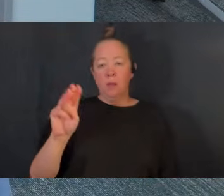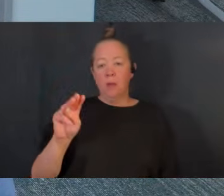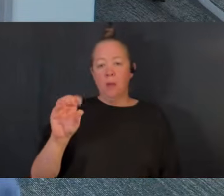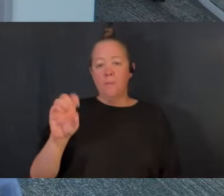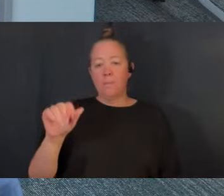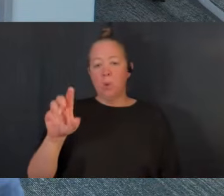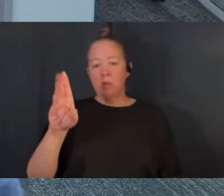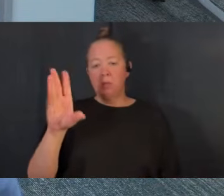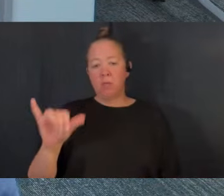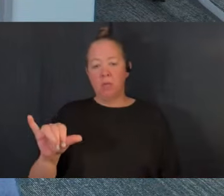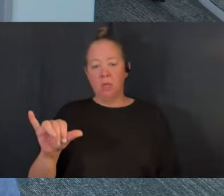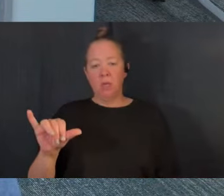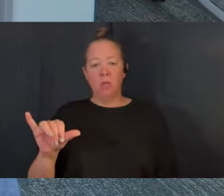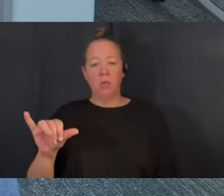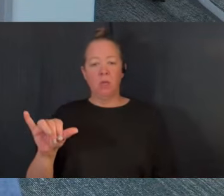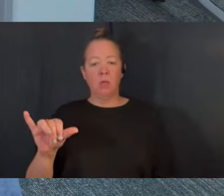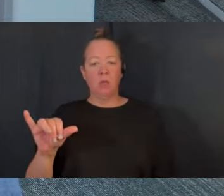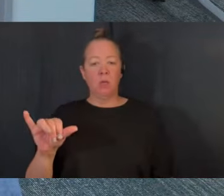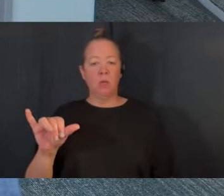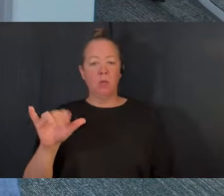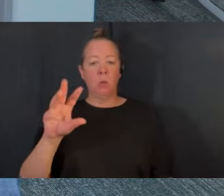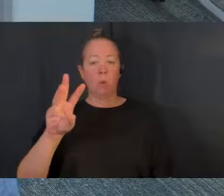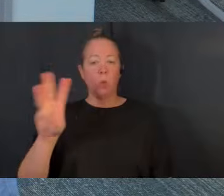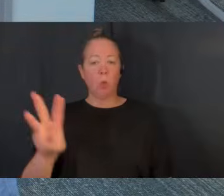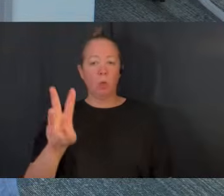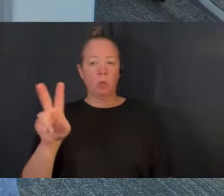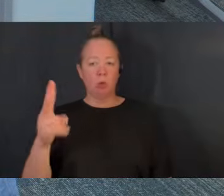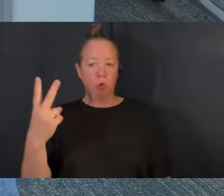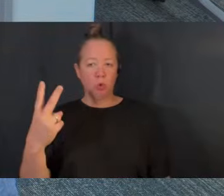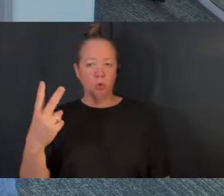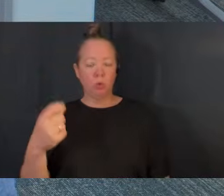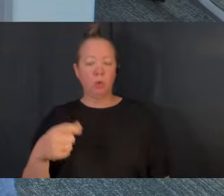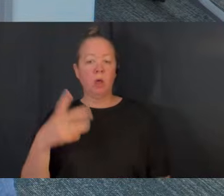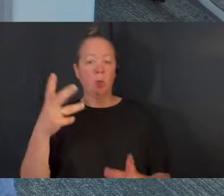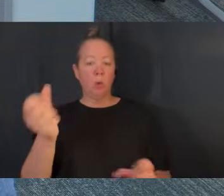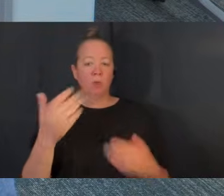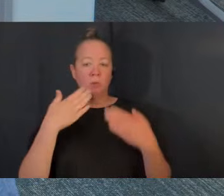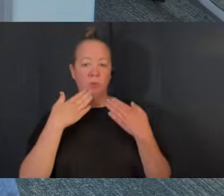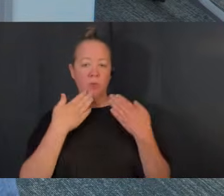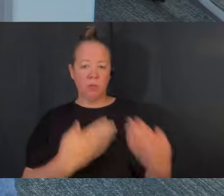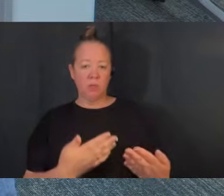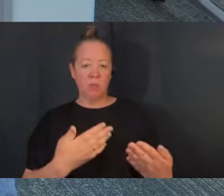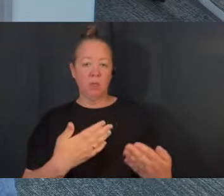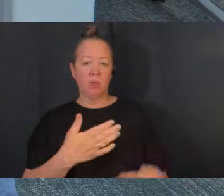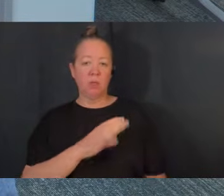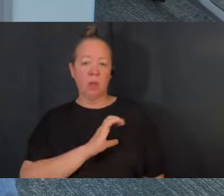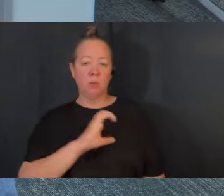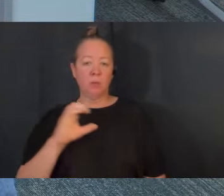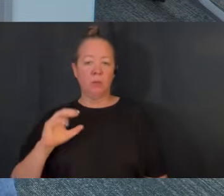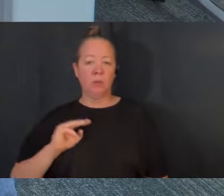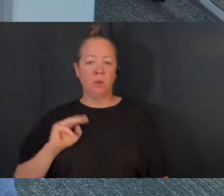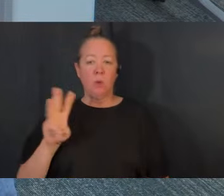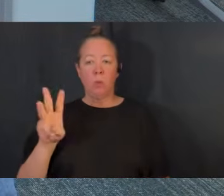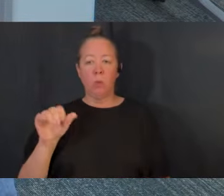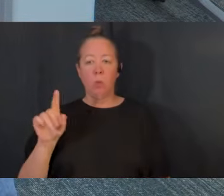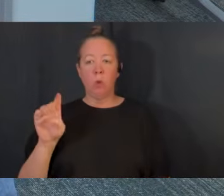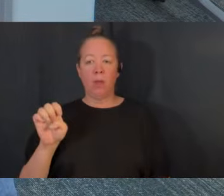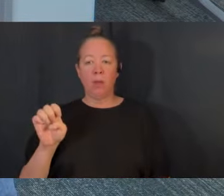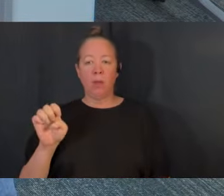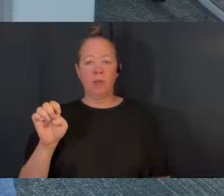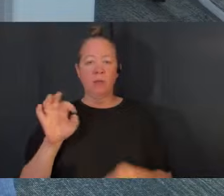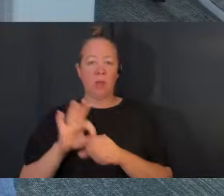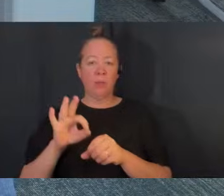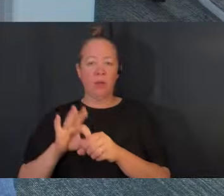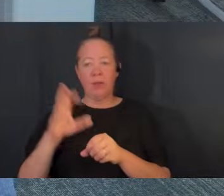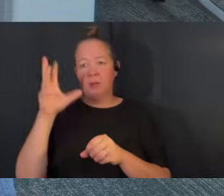2. I'd like to thank Councilmember Wade for nominating, I guess is the way we should